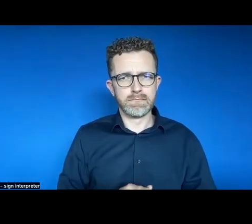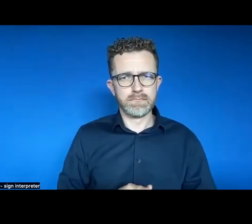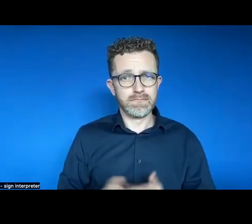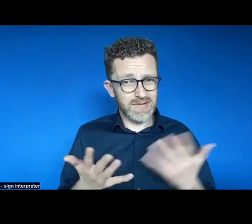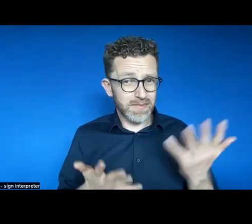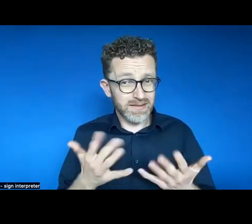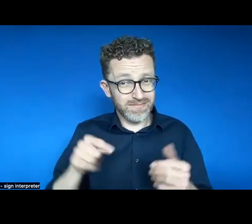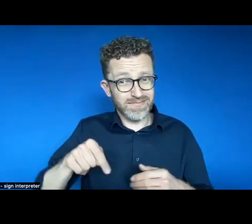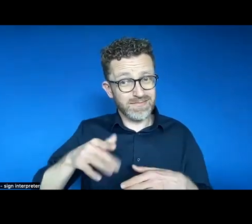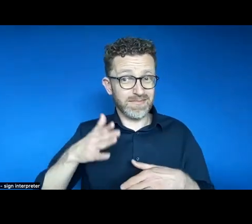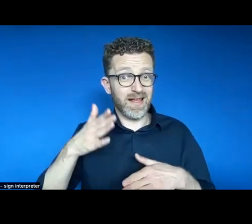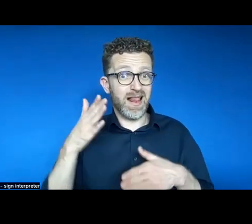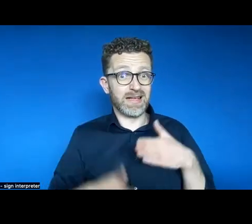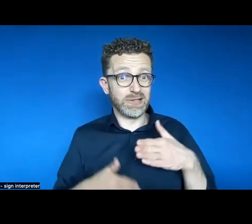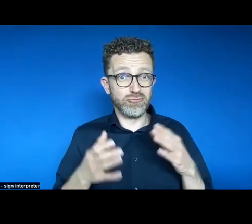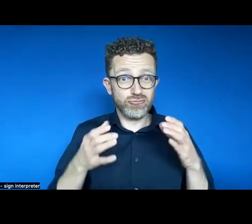were 3